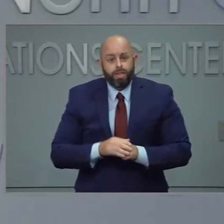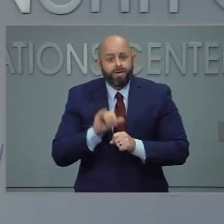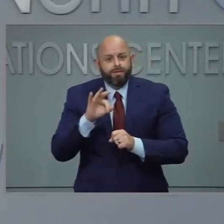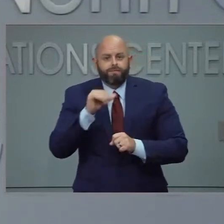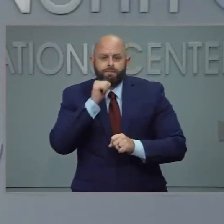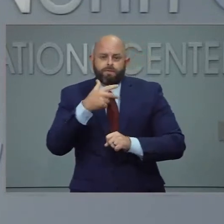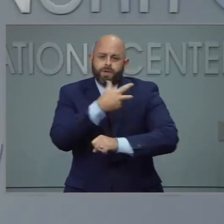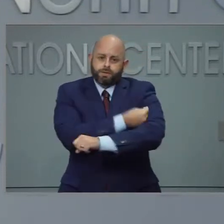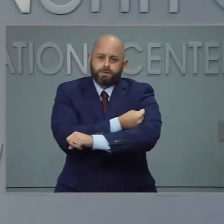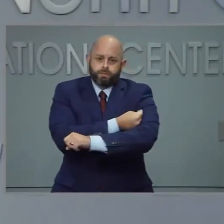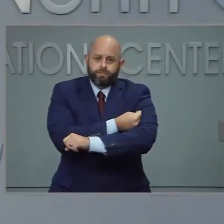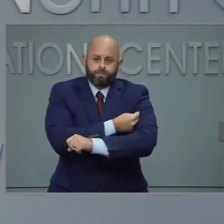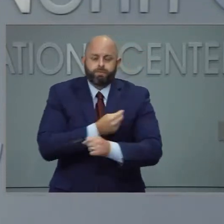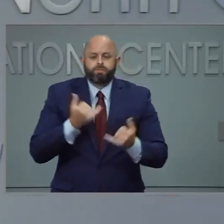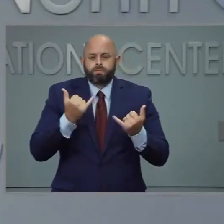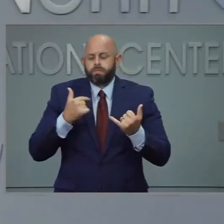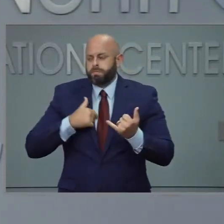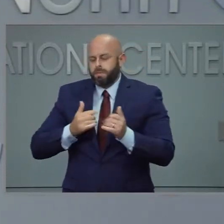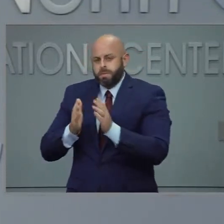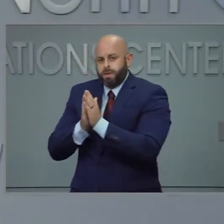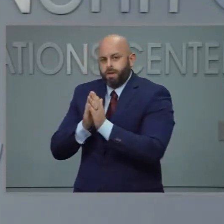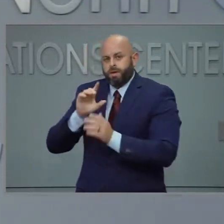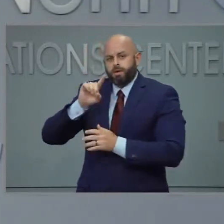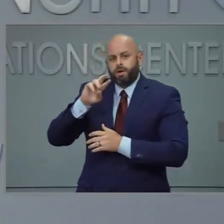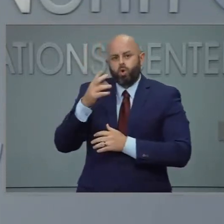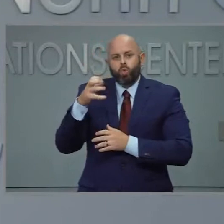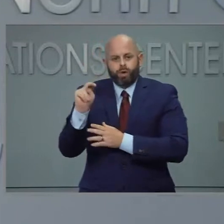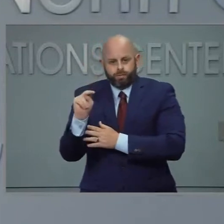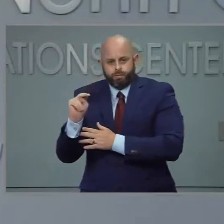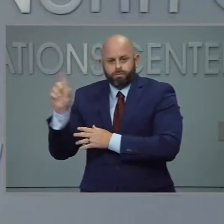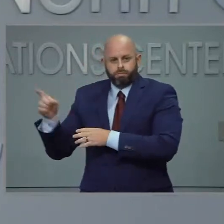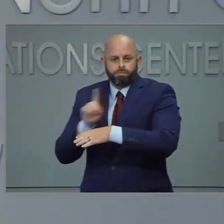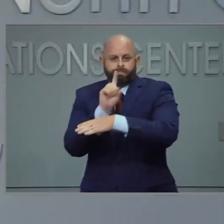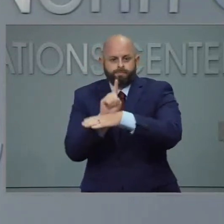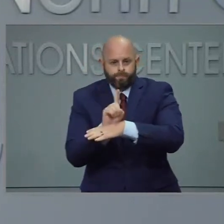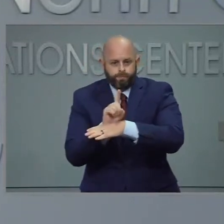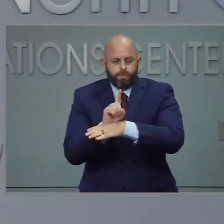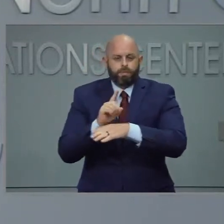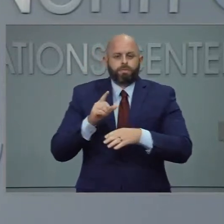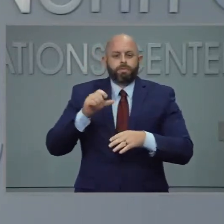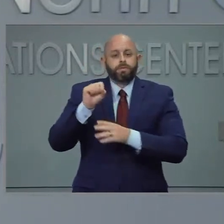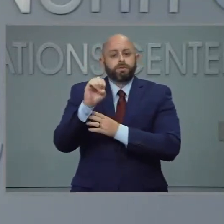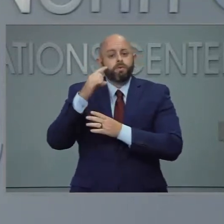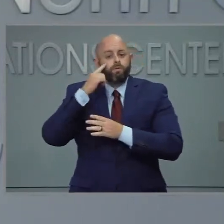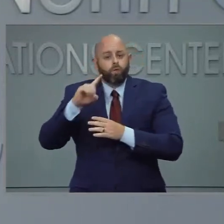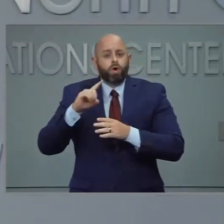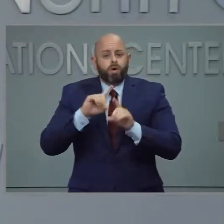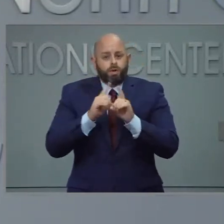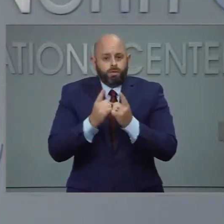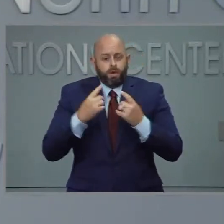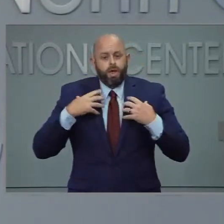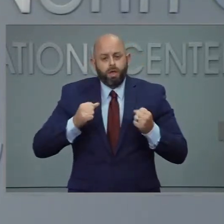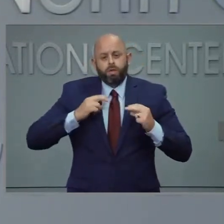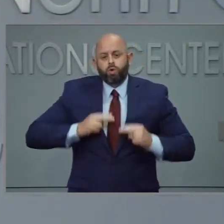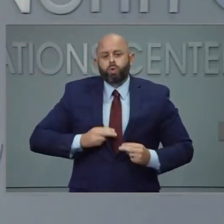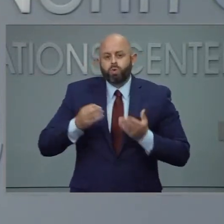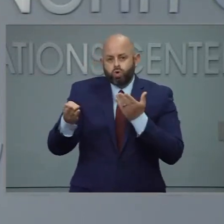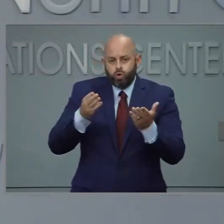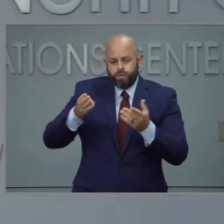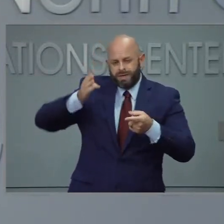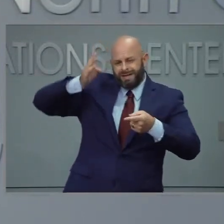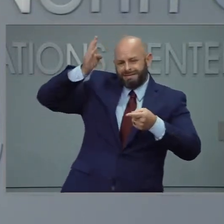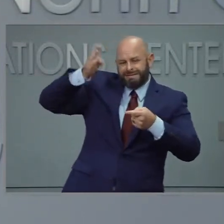Dr. Mandy Cohen, our Secretary of the North Carolina Department of Health and Human Services, to provide us with an update on our